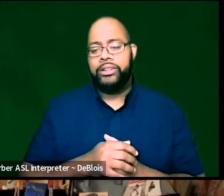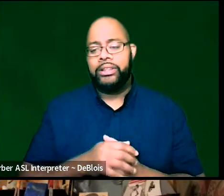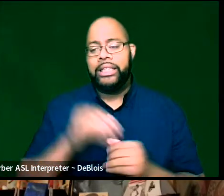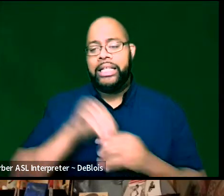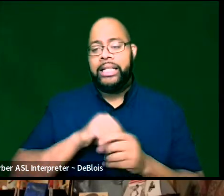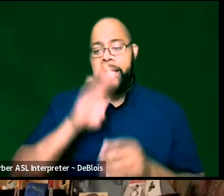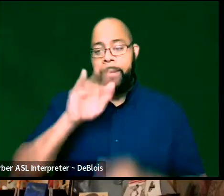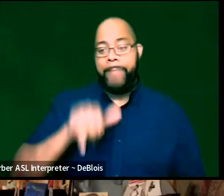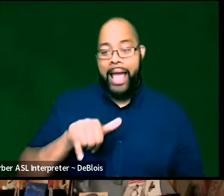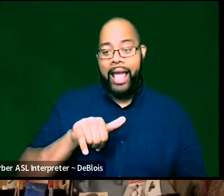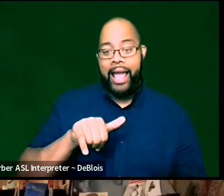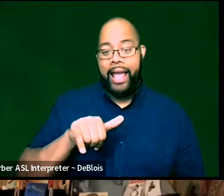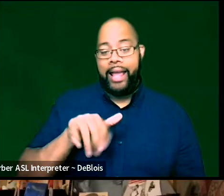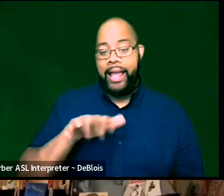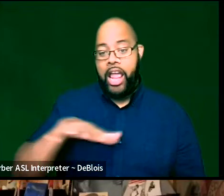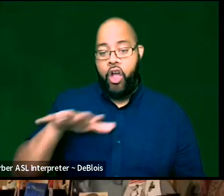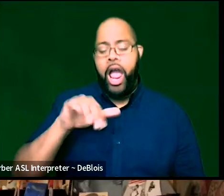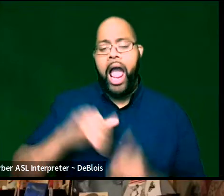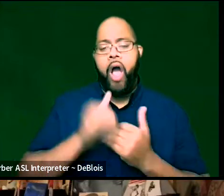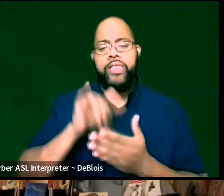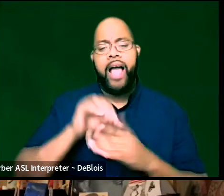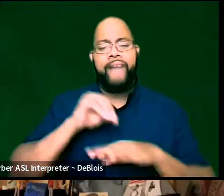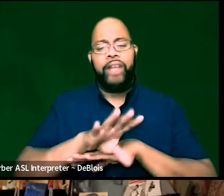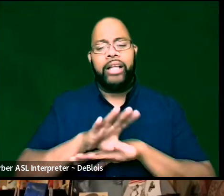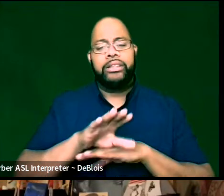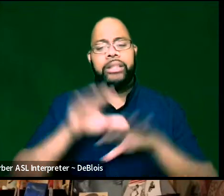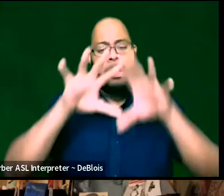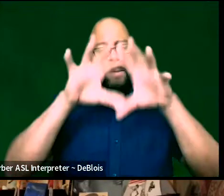the Bay and how that affects the